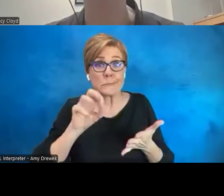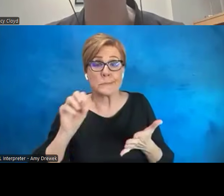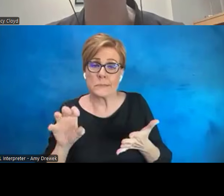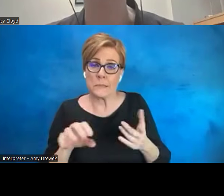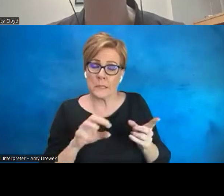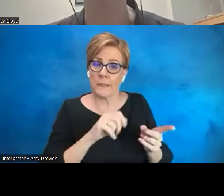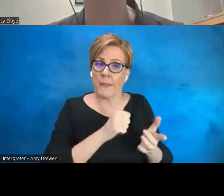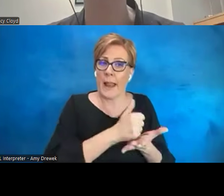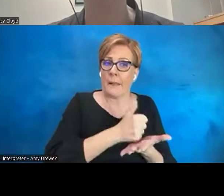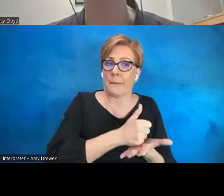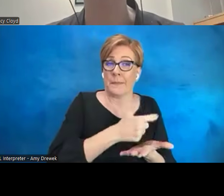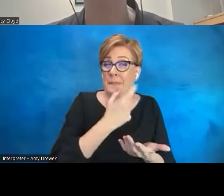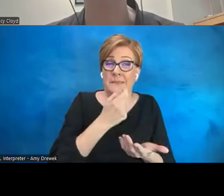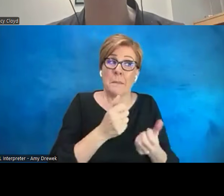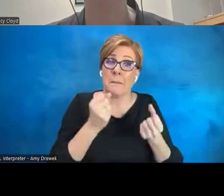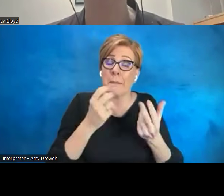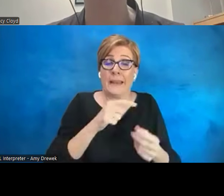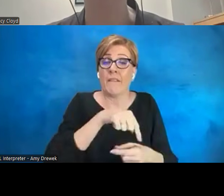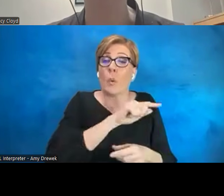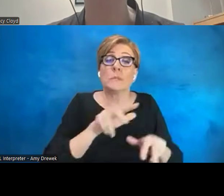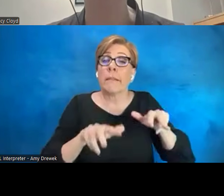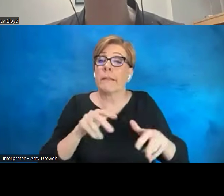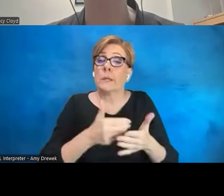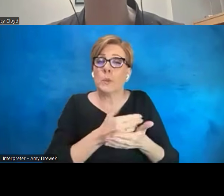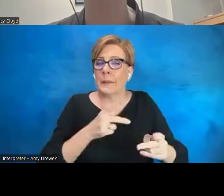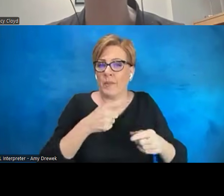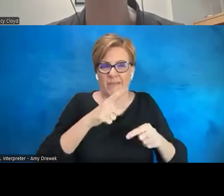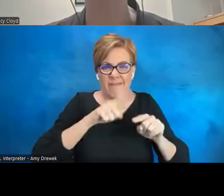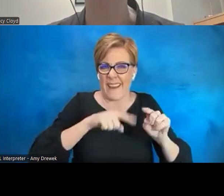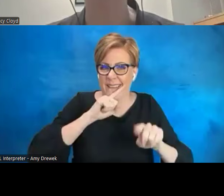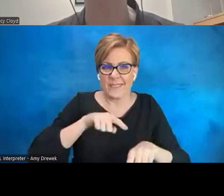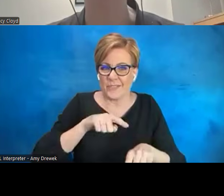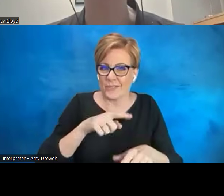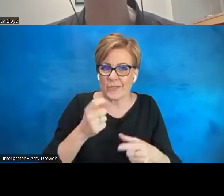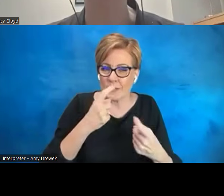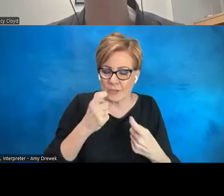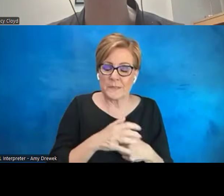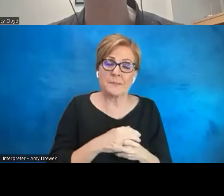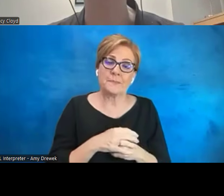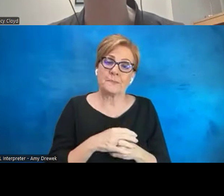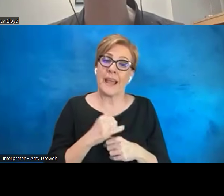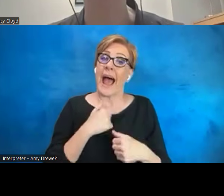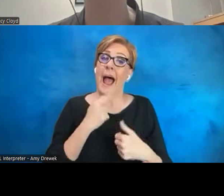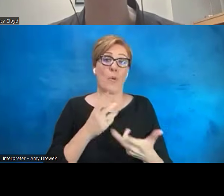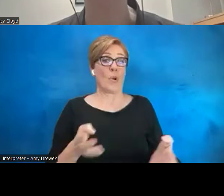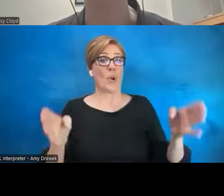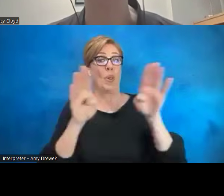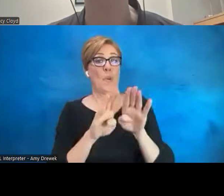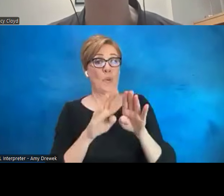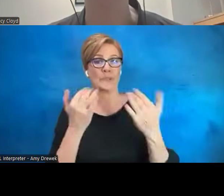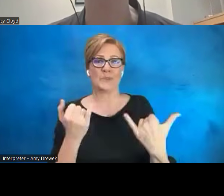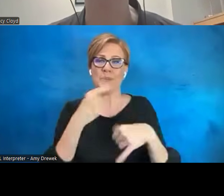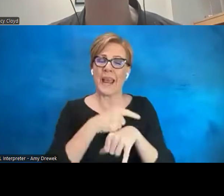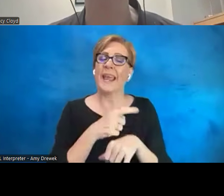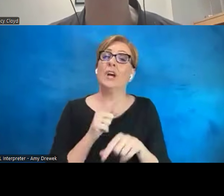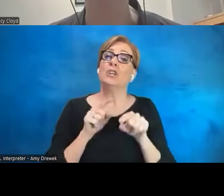questions that they haven't been trained on. And I did want to close us out by saying in the webinar alert, we did say we were going to talk